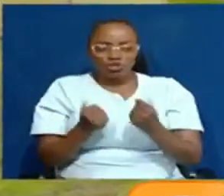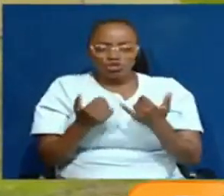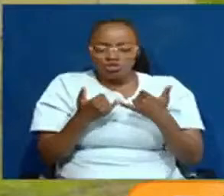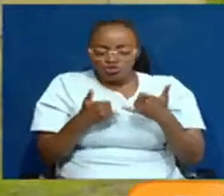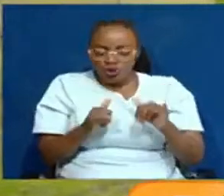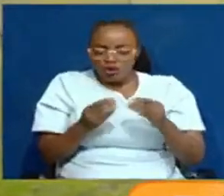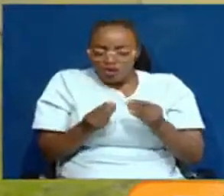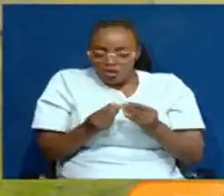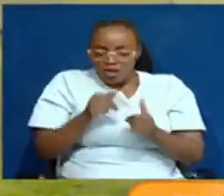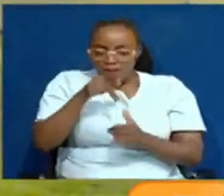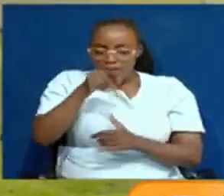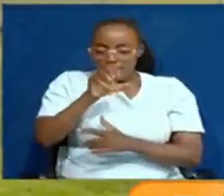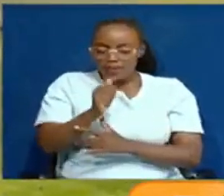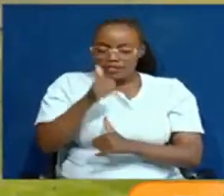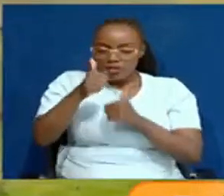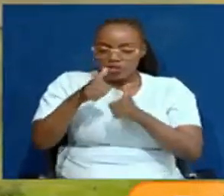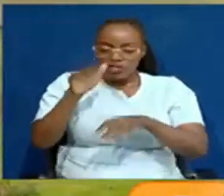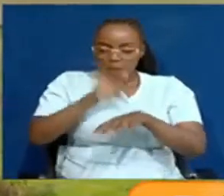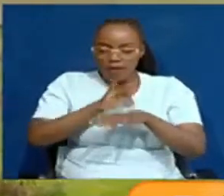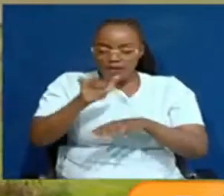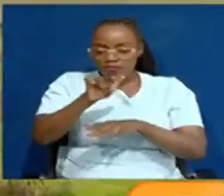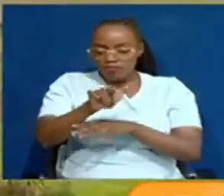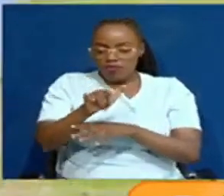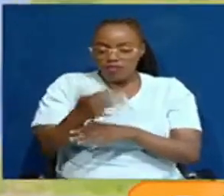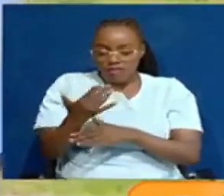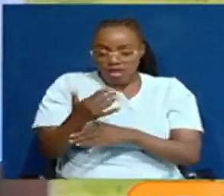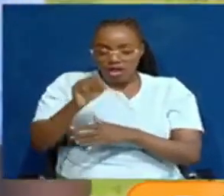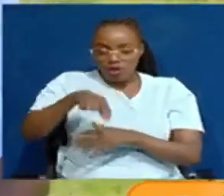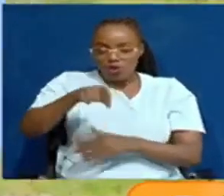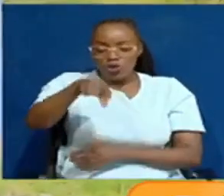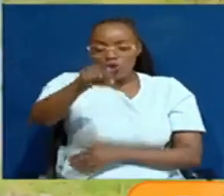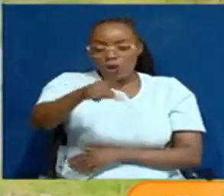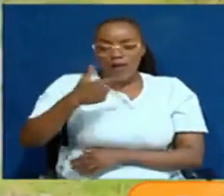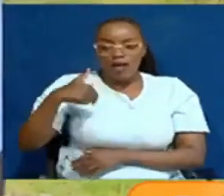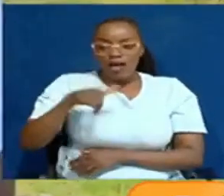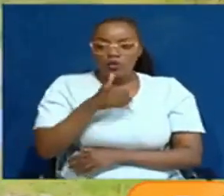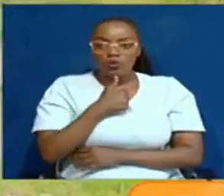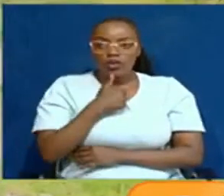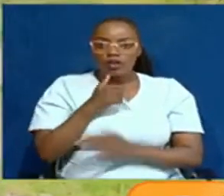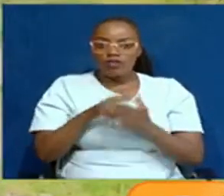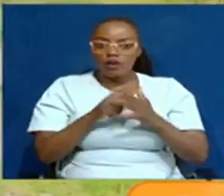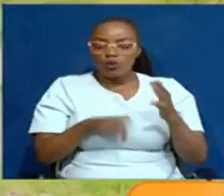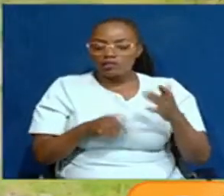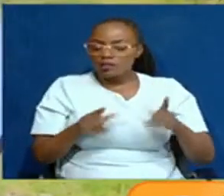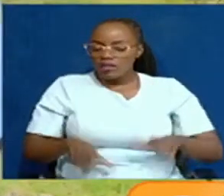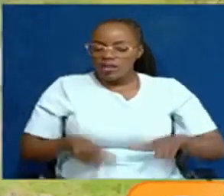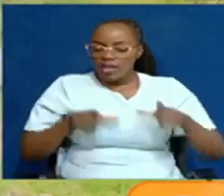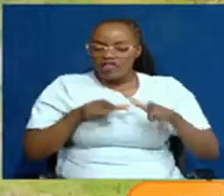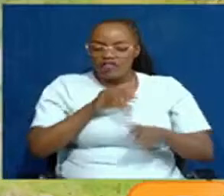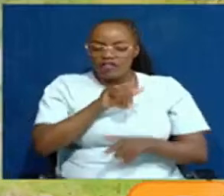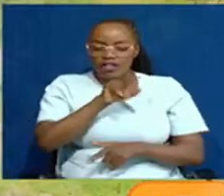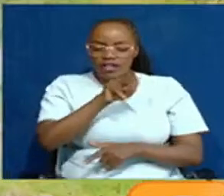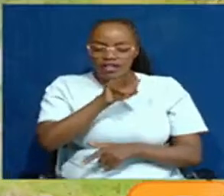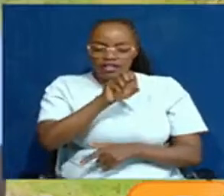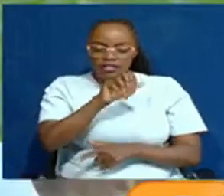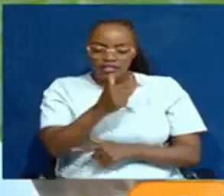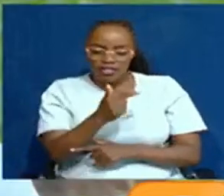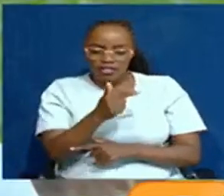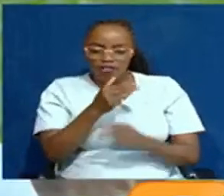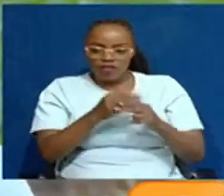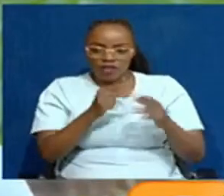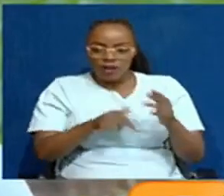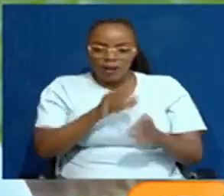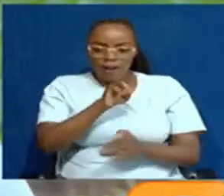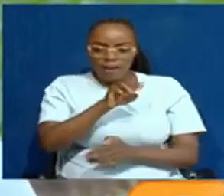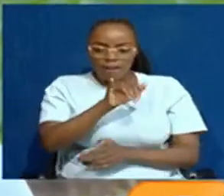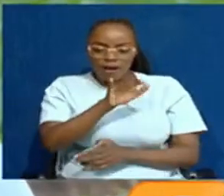combat pests threatening their crops. We have the live insects, which we call the